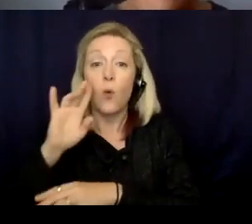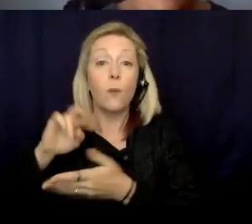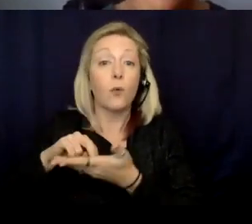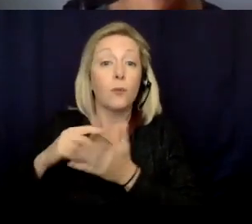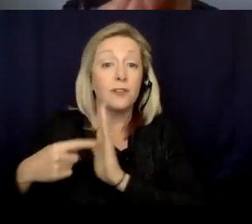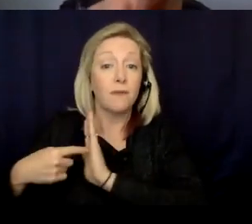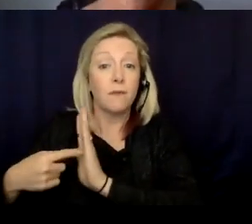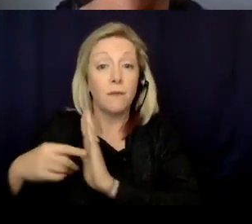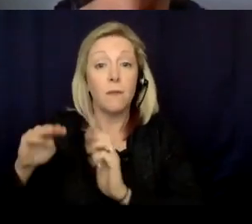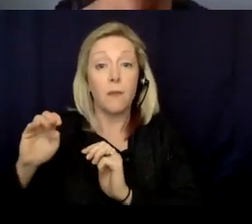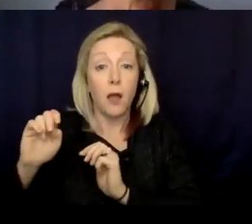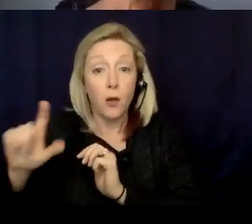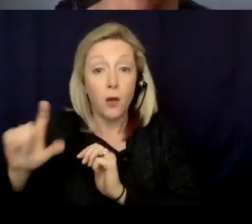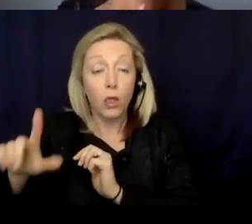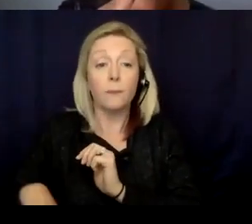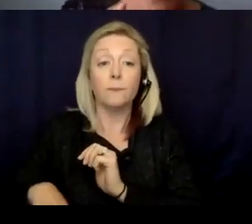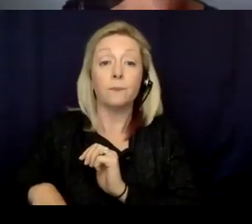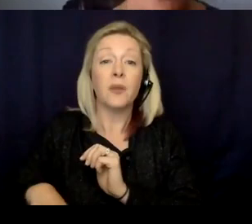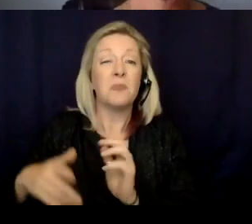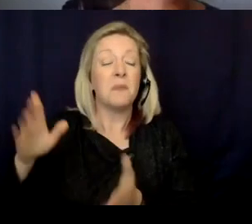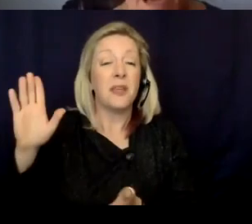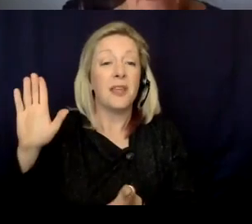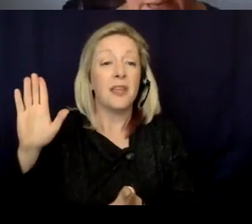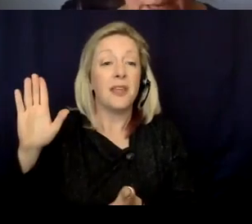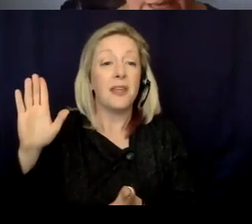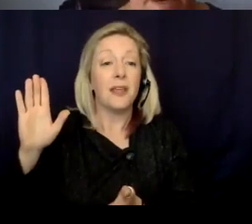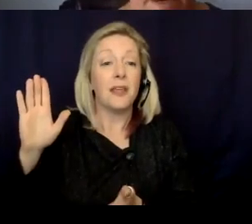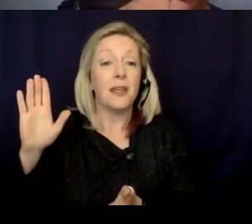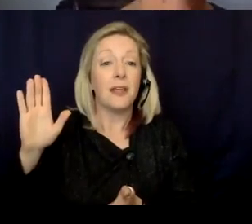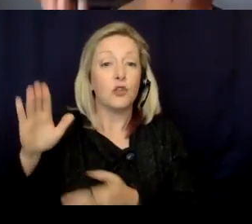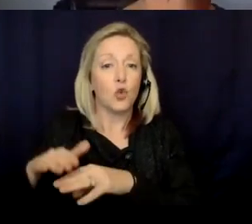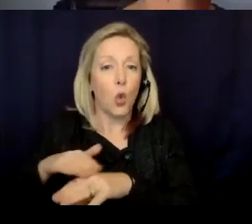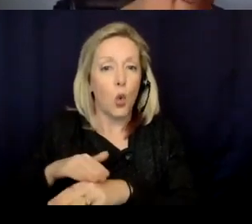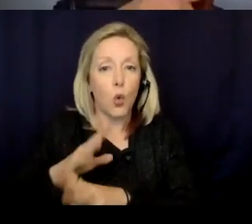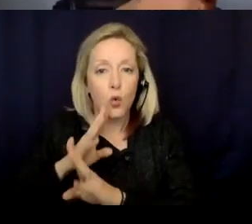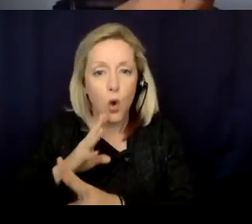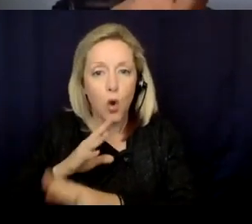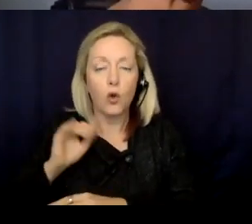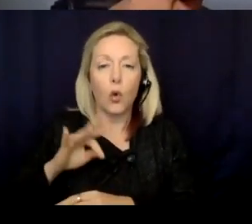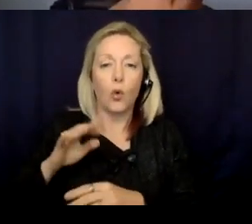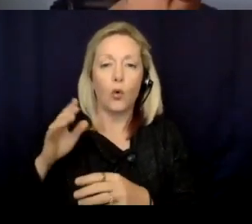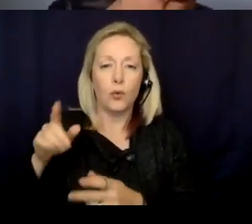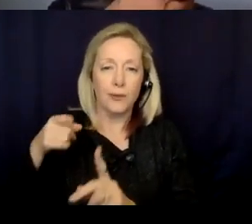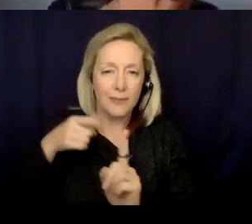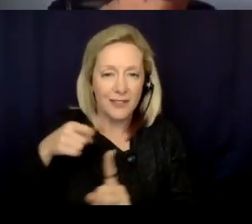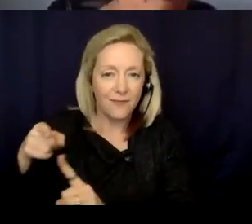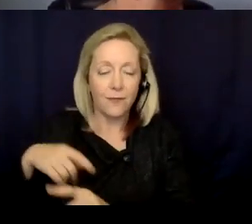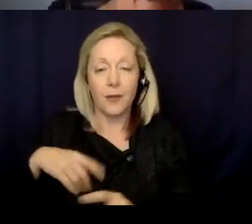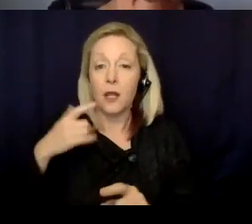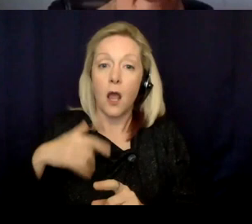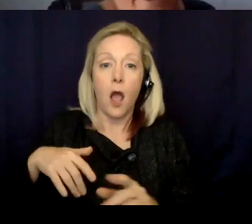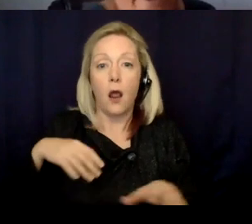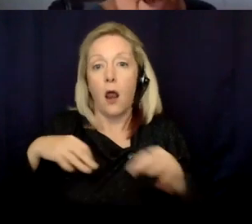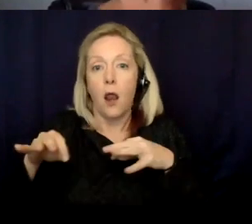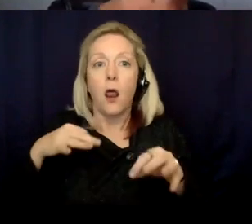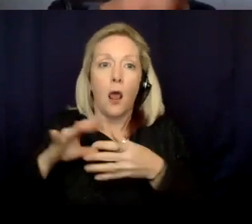I may cut down my verbiage. I may not talk a mile a minute and about everything. Oh, this is a cup and it's silver and it's this and